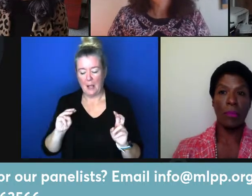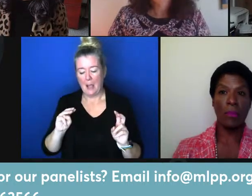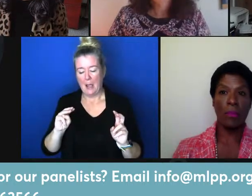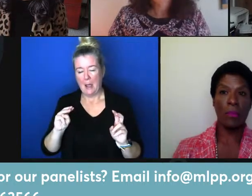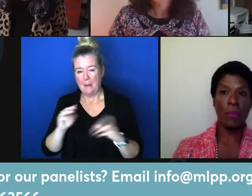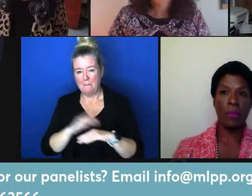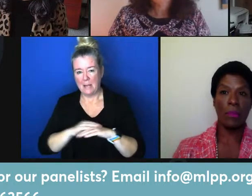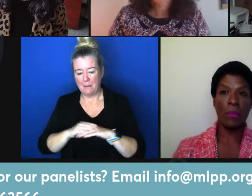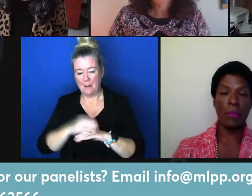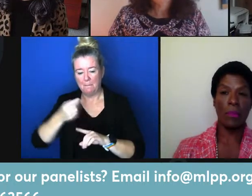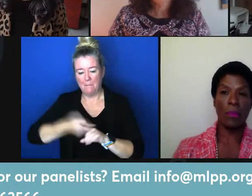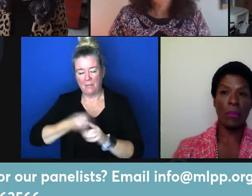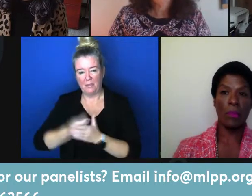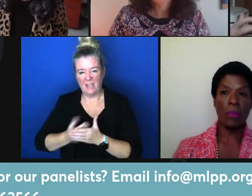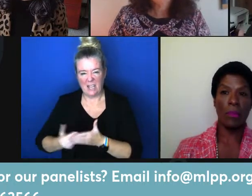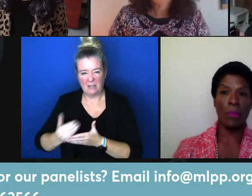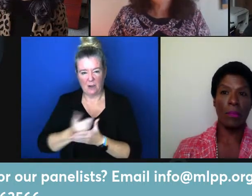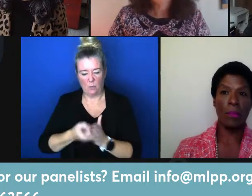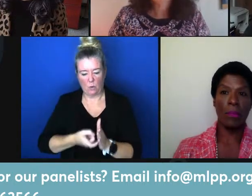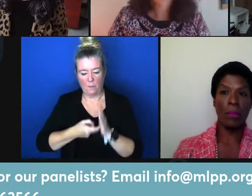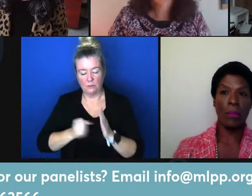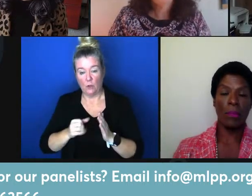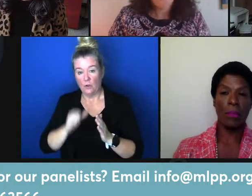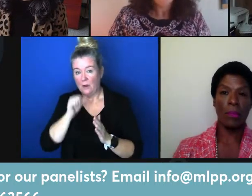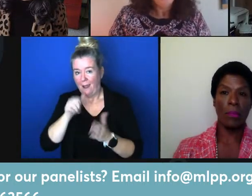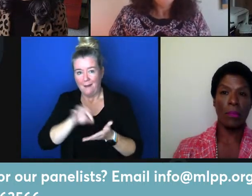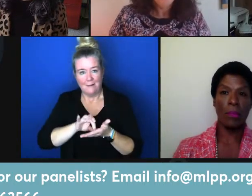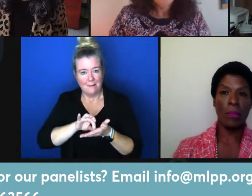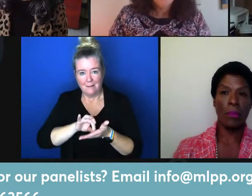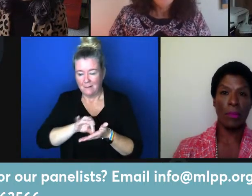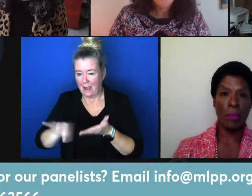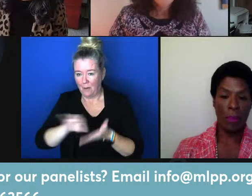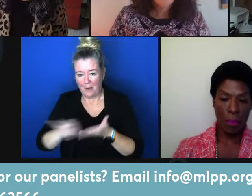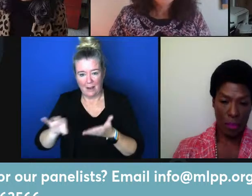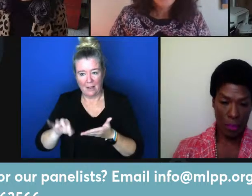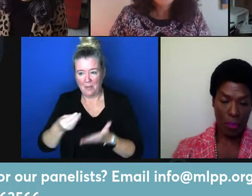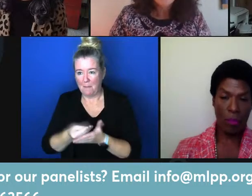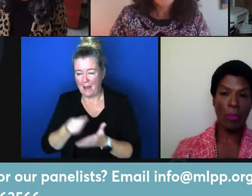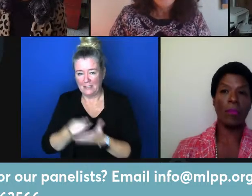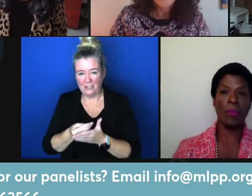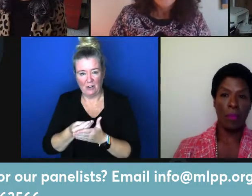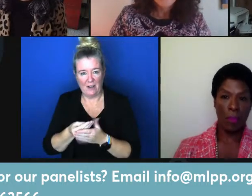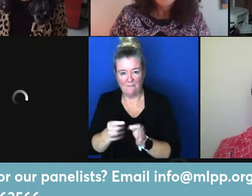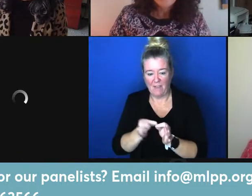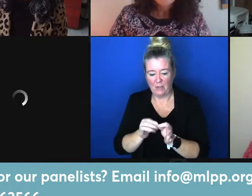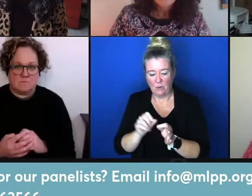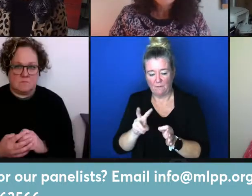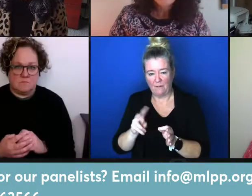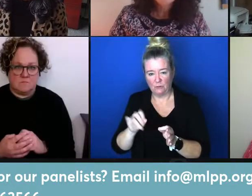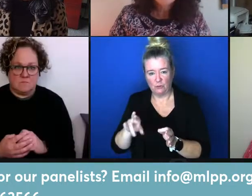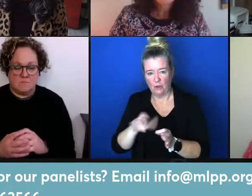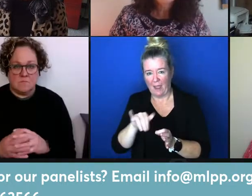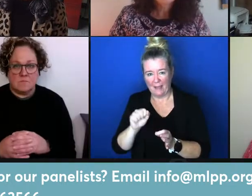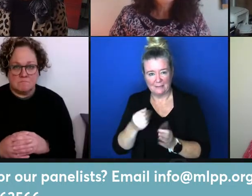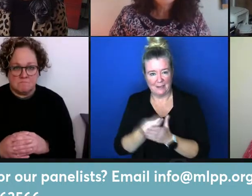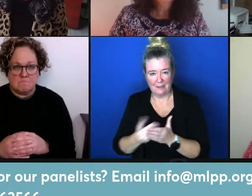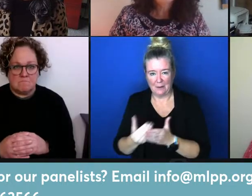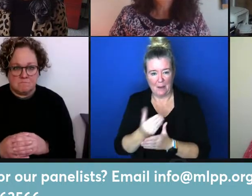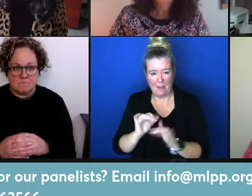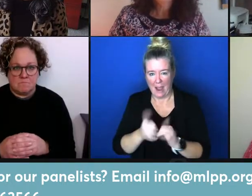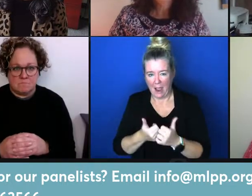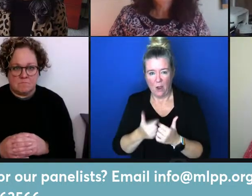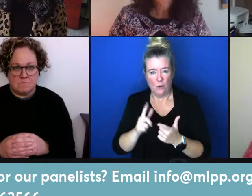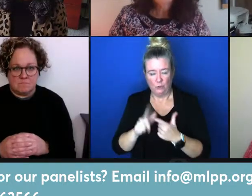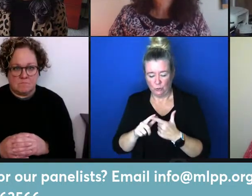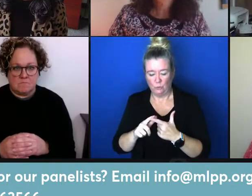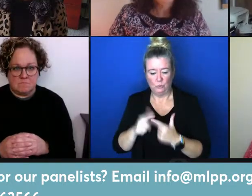monthly income requirements. So they're not counting the monetary value of the voucher as income as a way to further